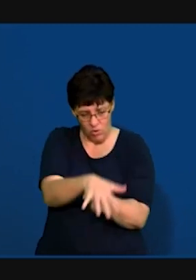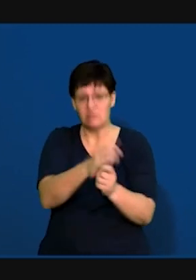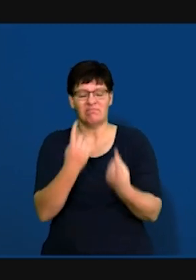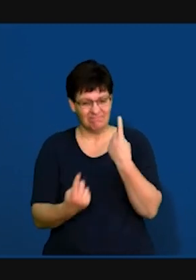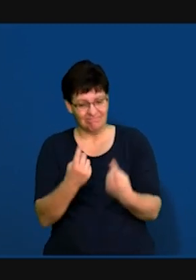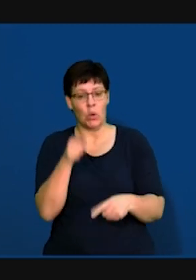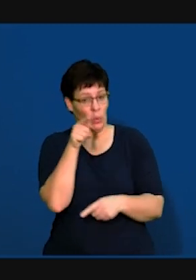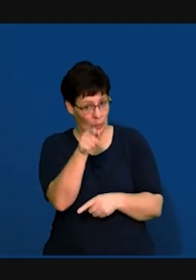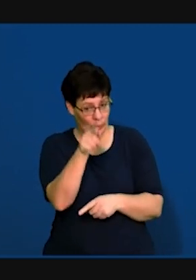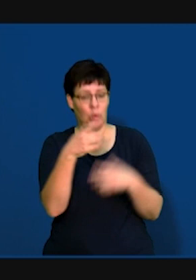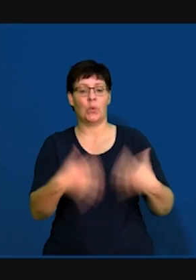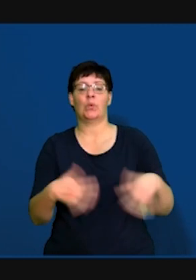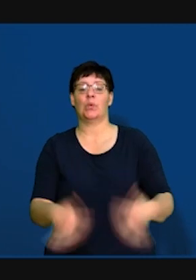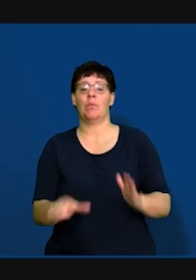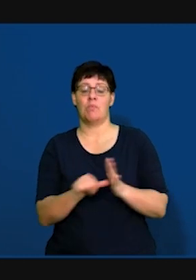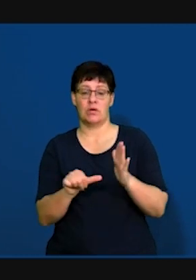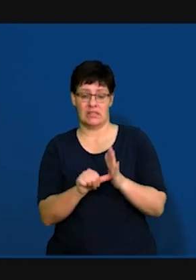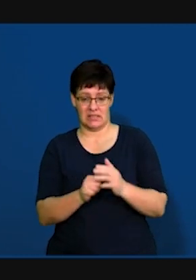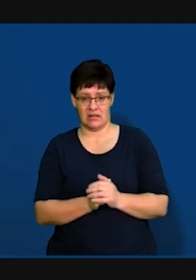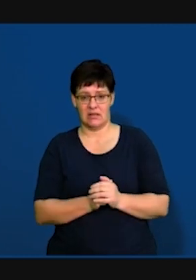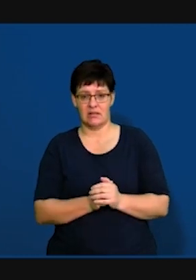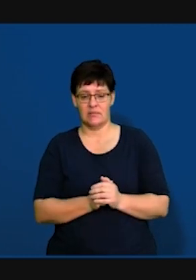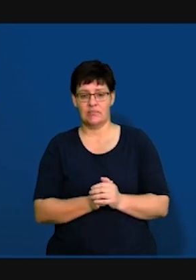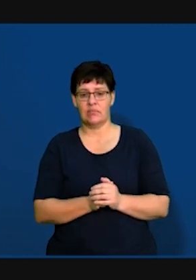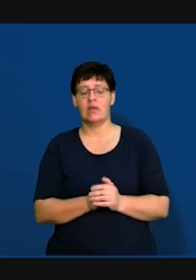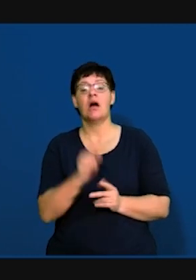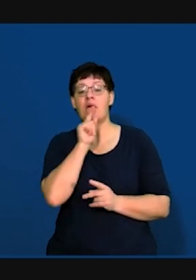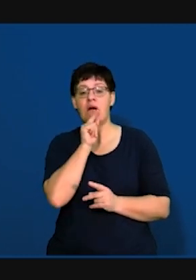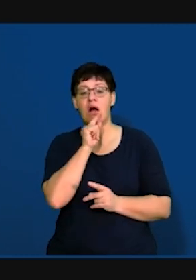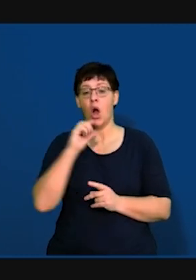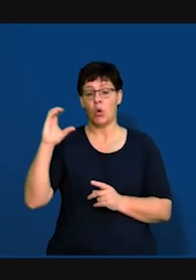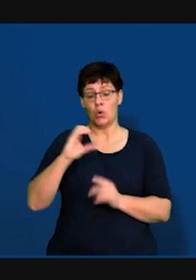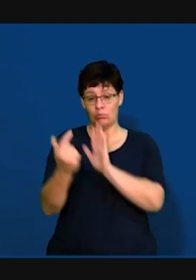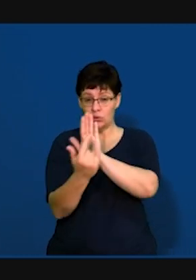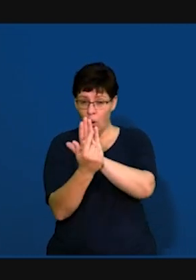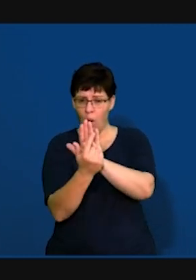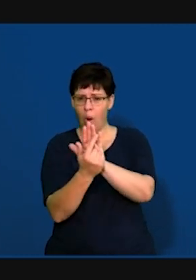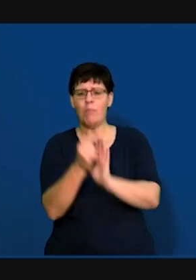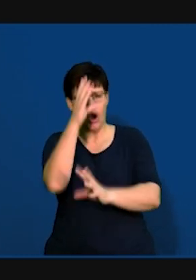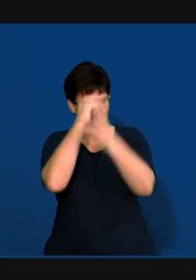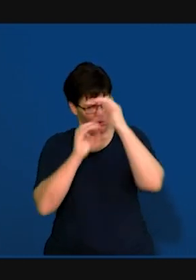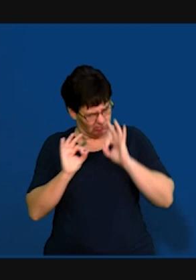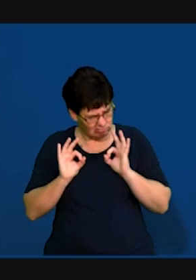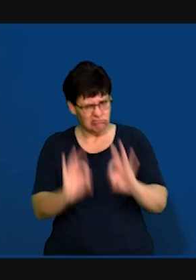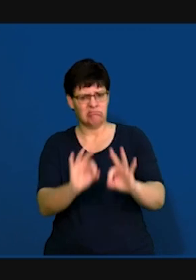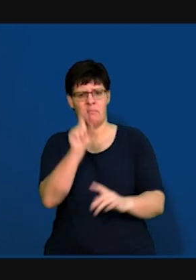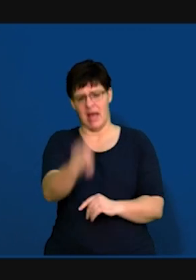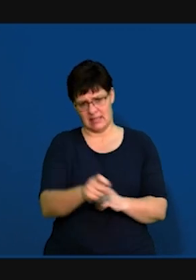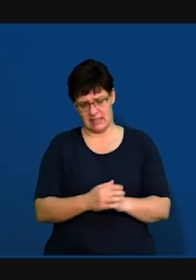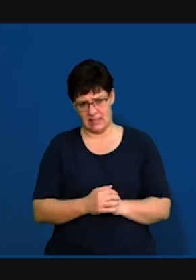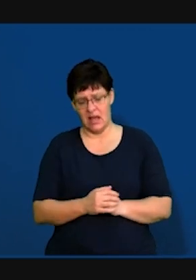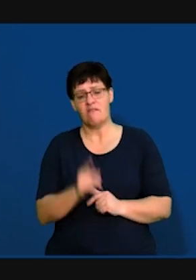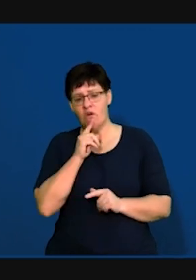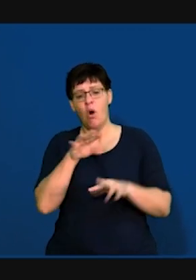very crucial. Now, also make sure that you learn the Coulomb's law. We have mentioned the importance of the